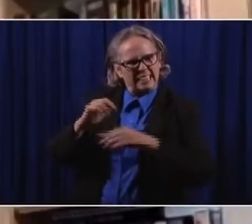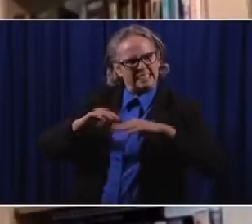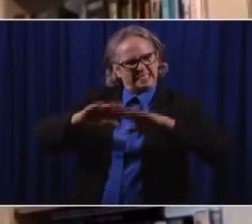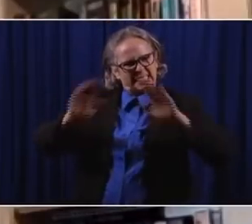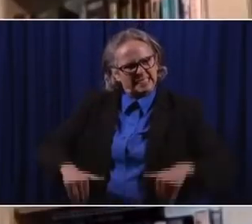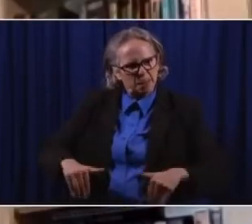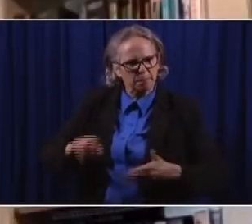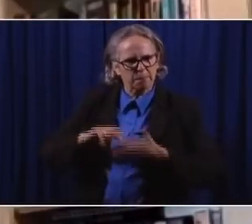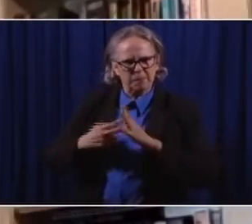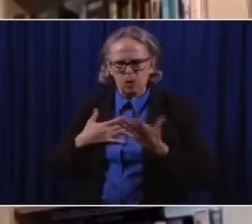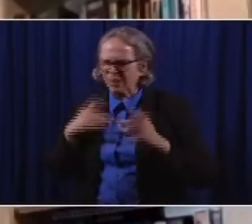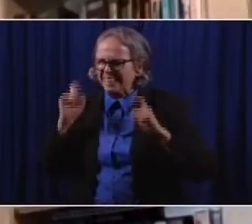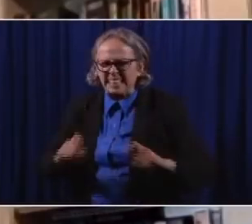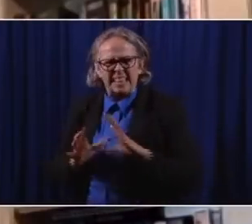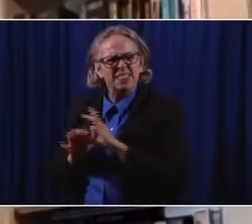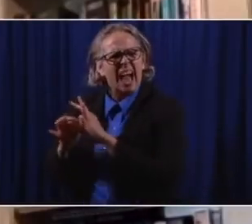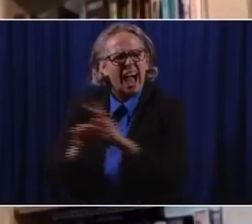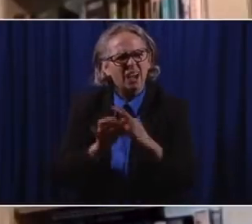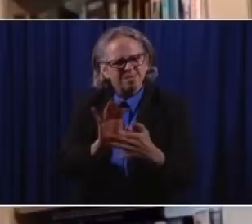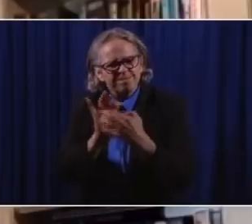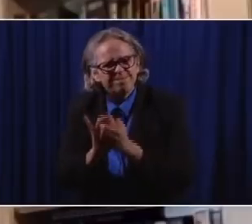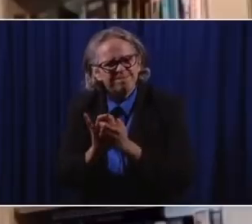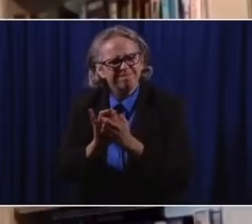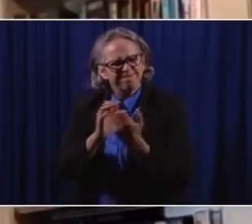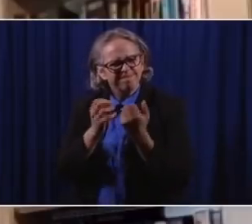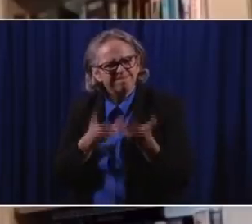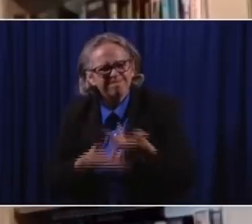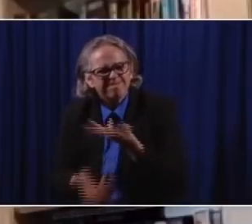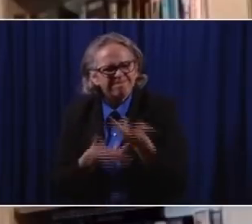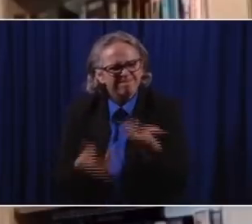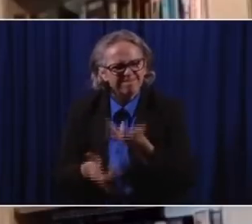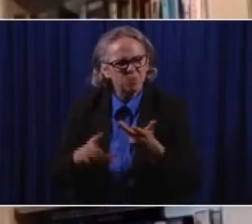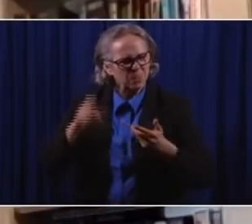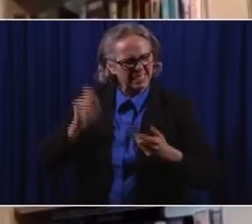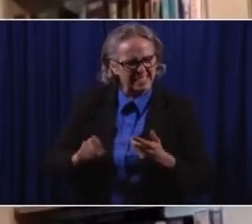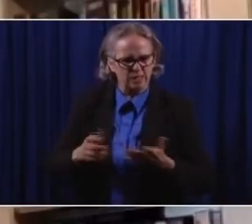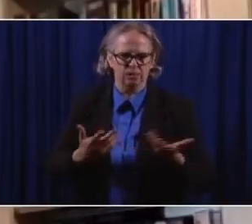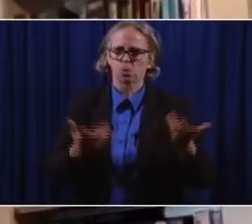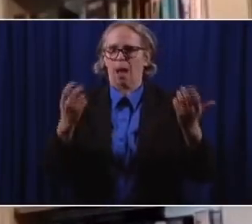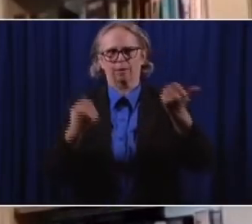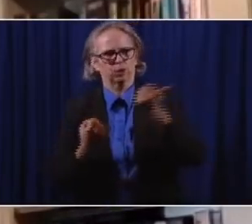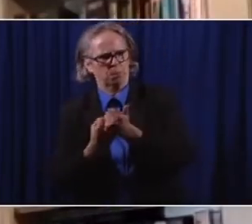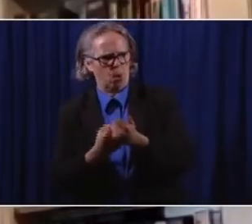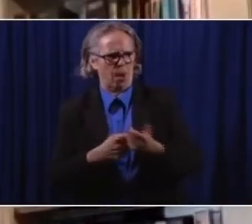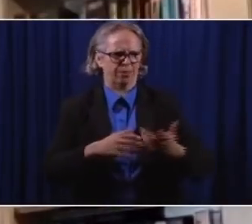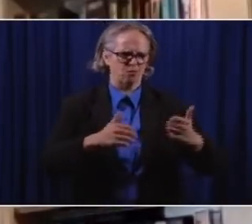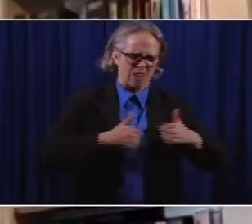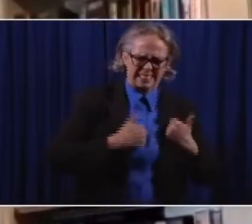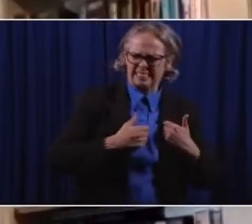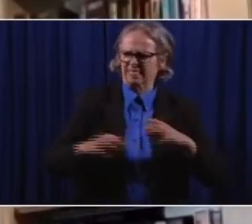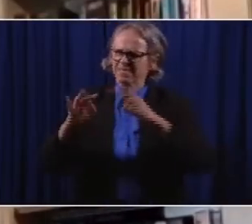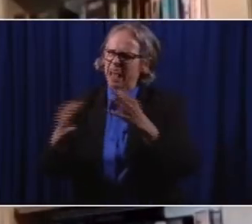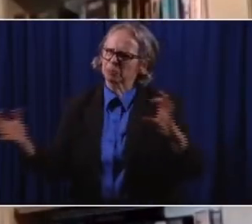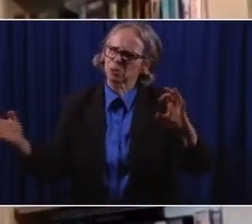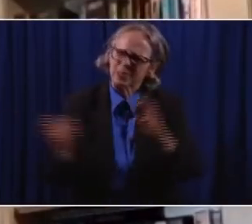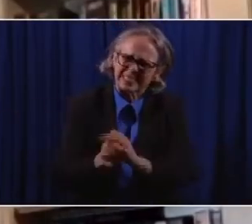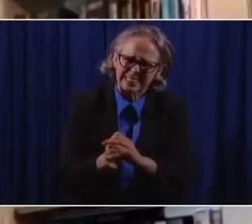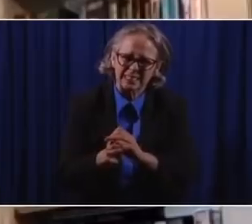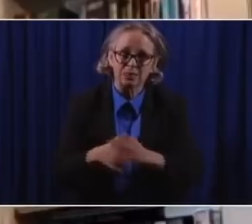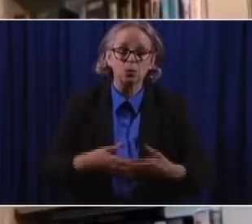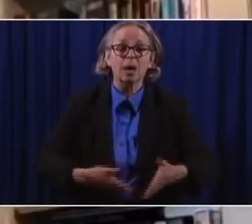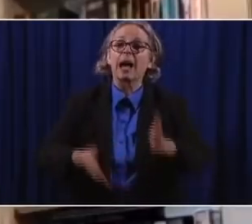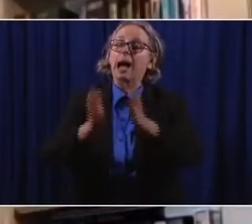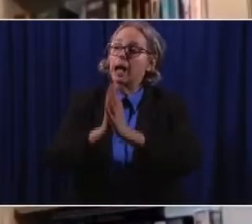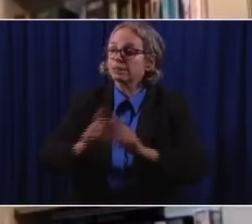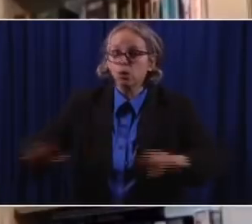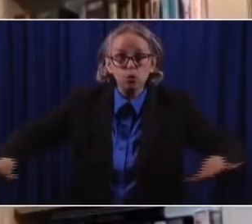that we support and their families to be together where we can. So we ask patience and understanding as we take this next step, as we